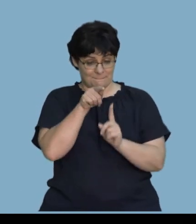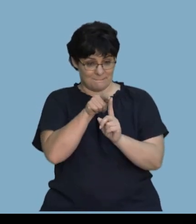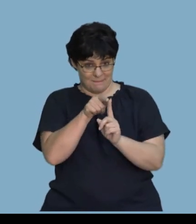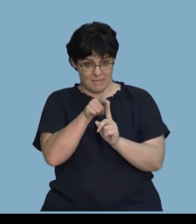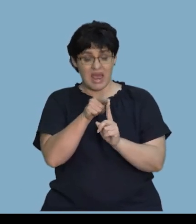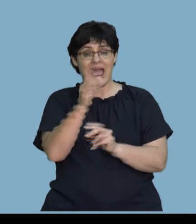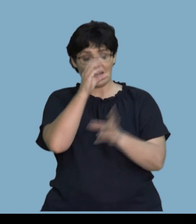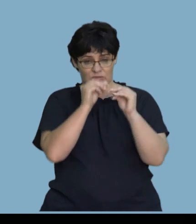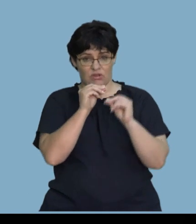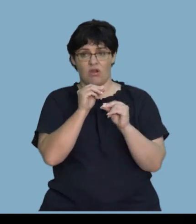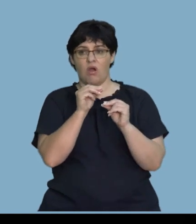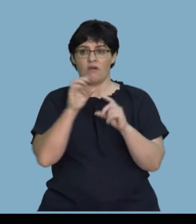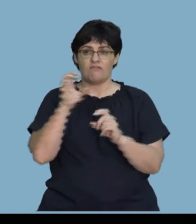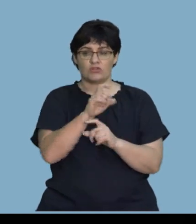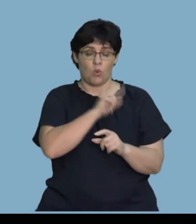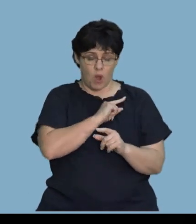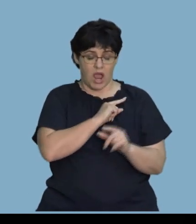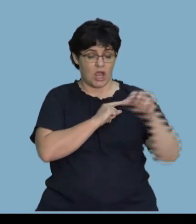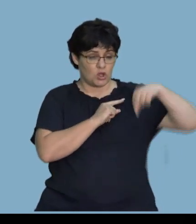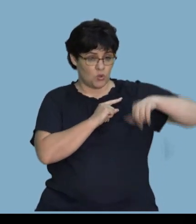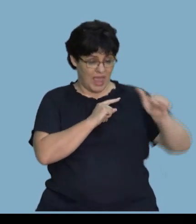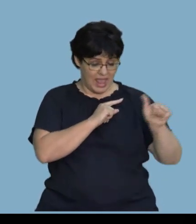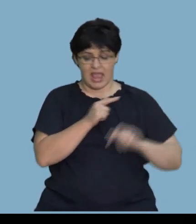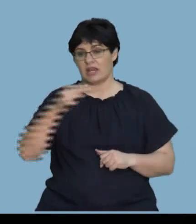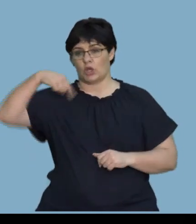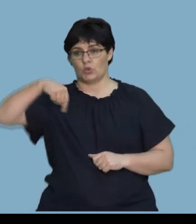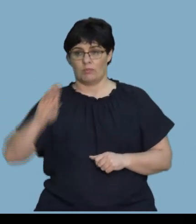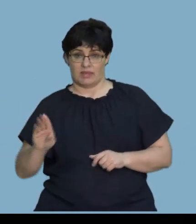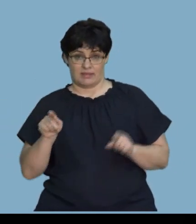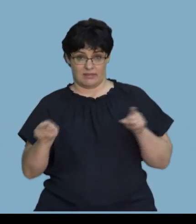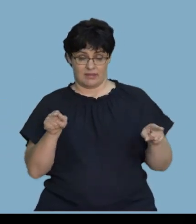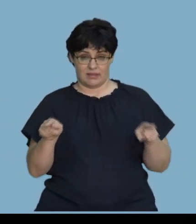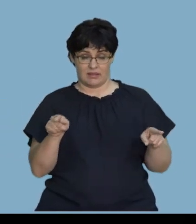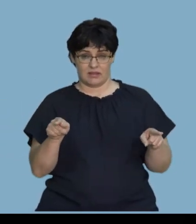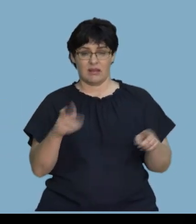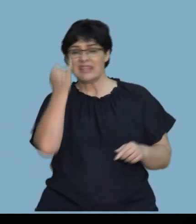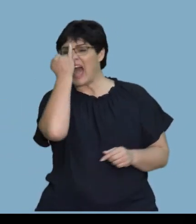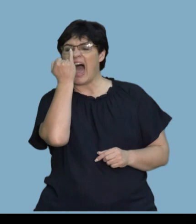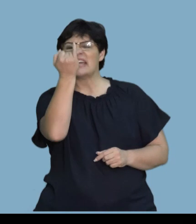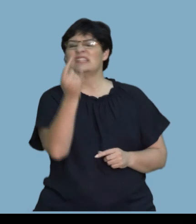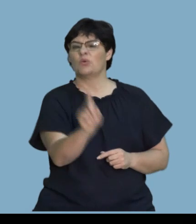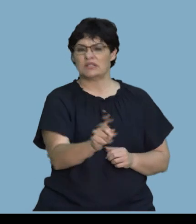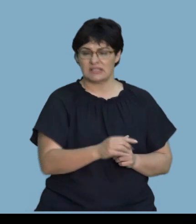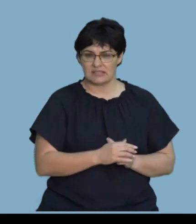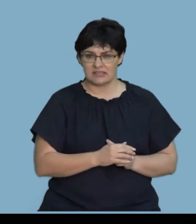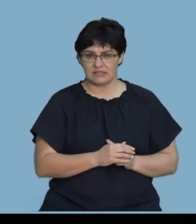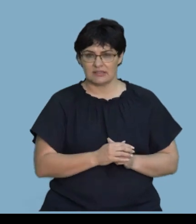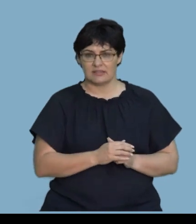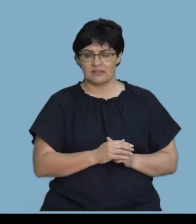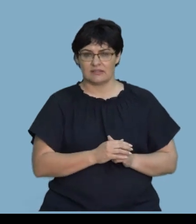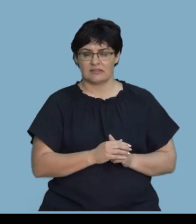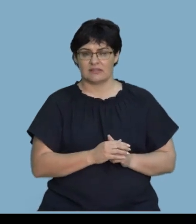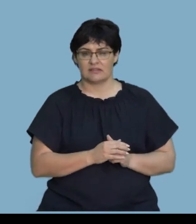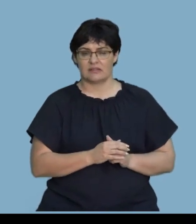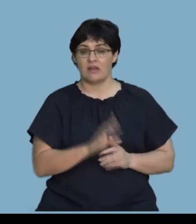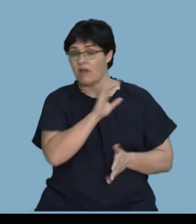will experience a force due to QA and due to QB, okay? Now, the idea is, if that is